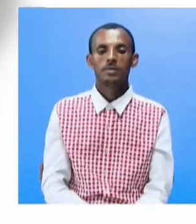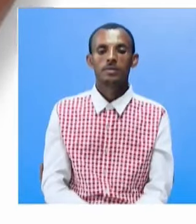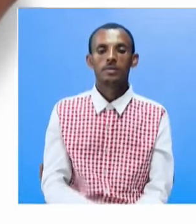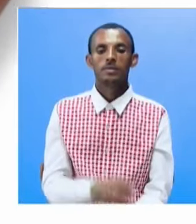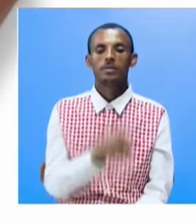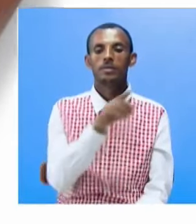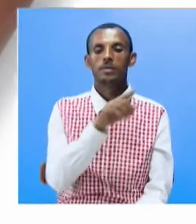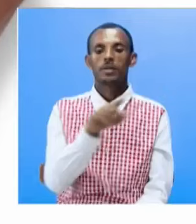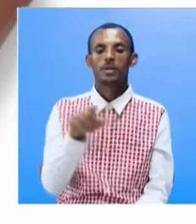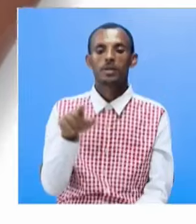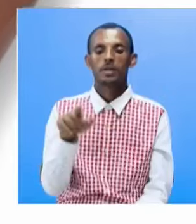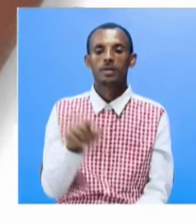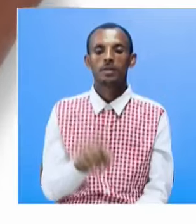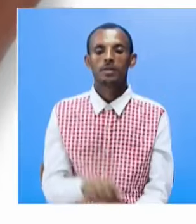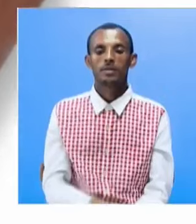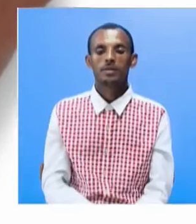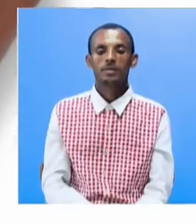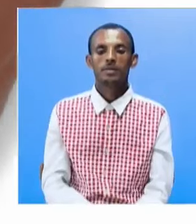their